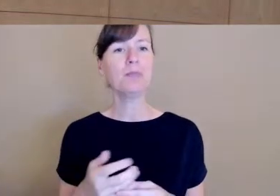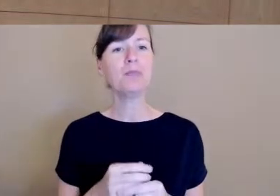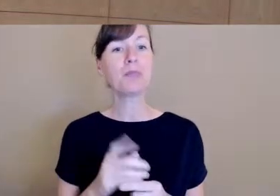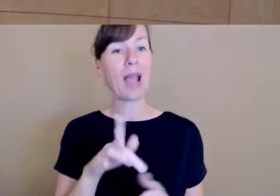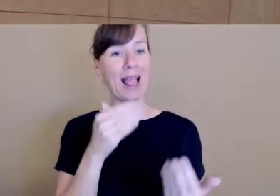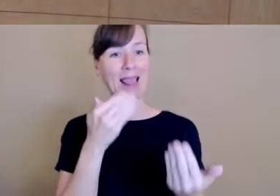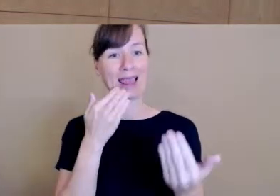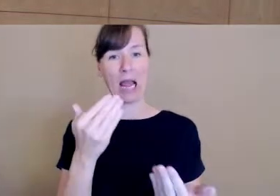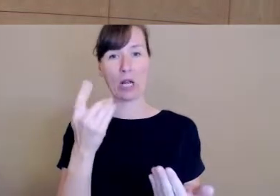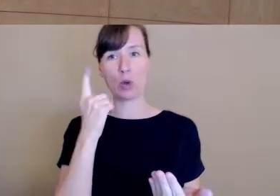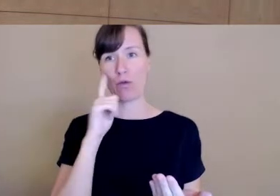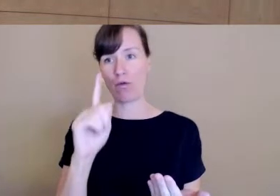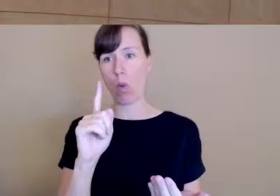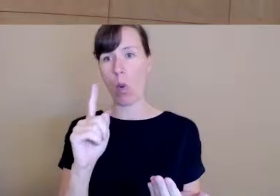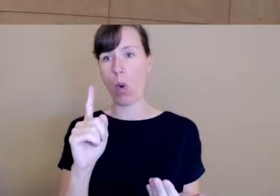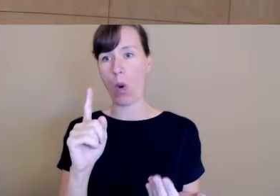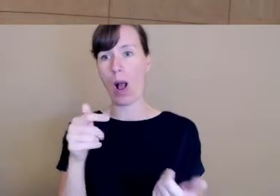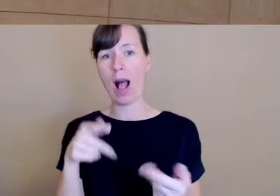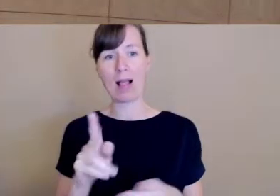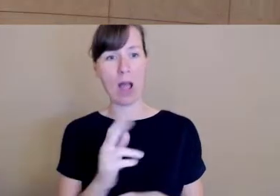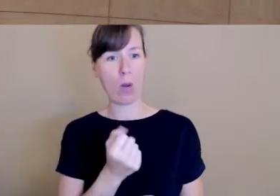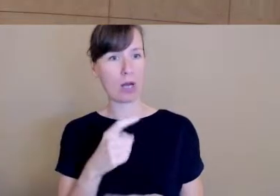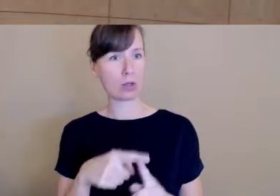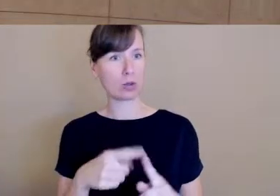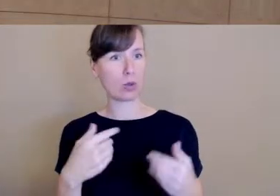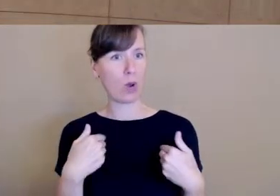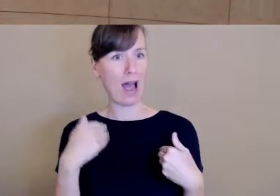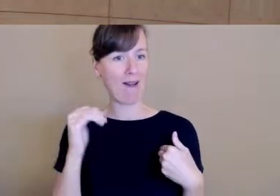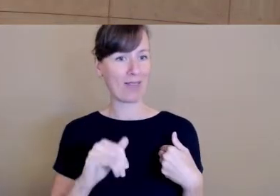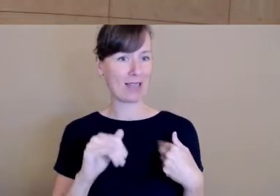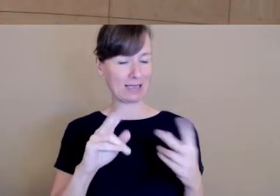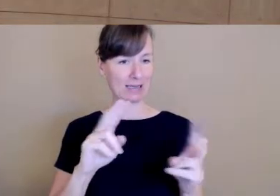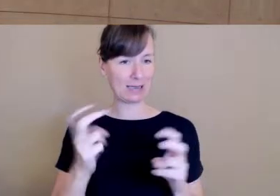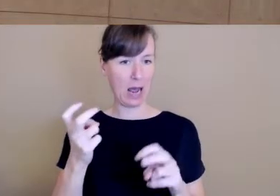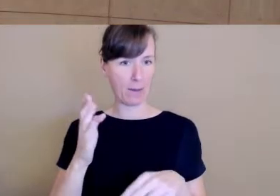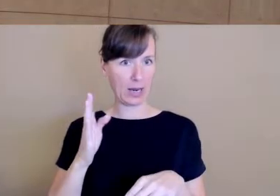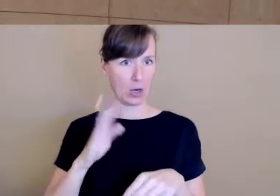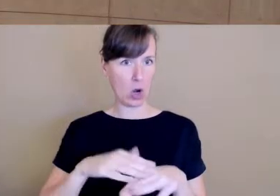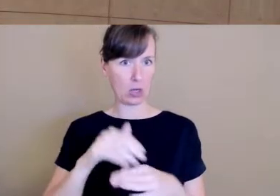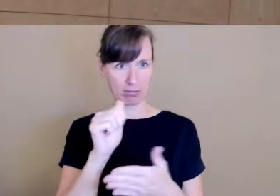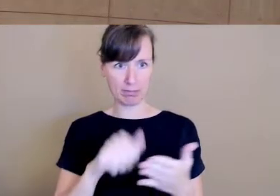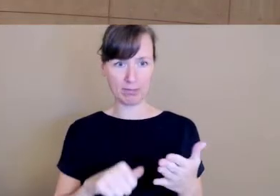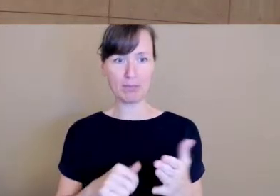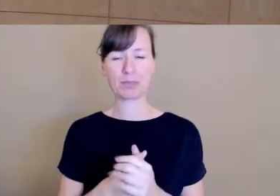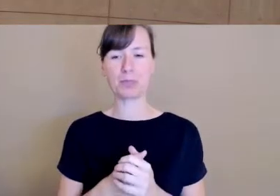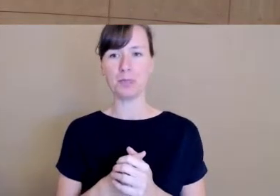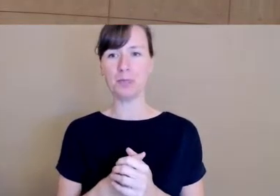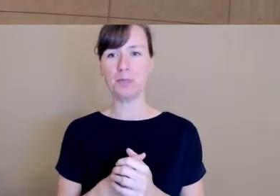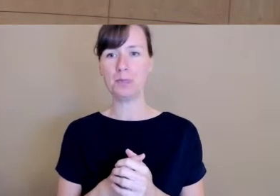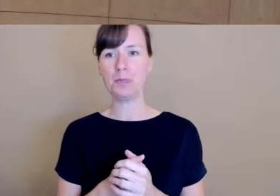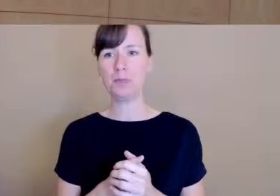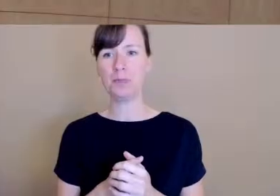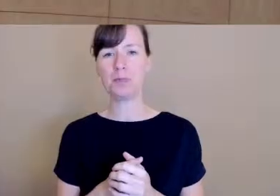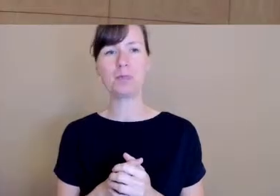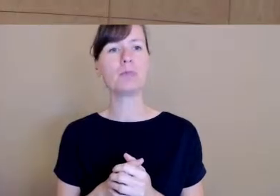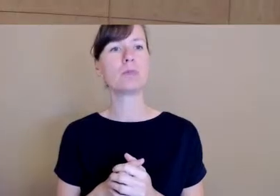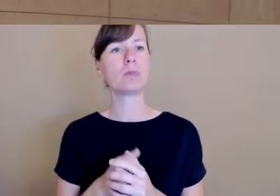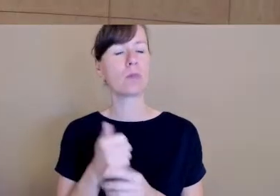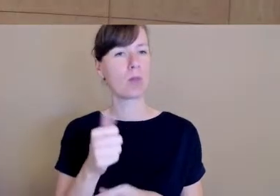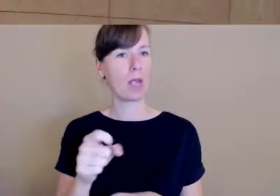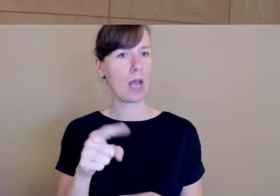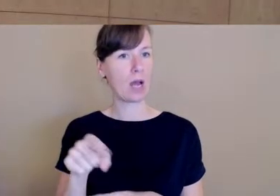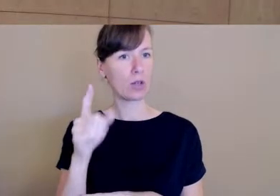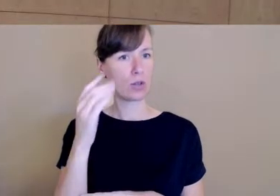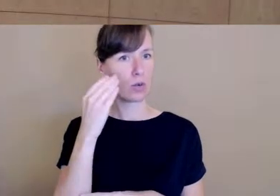regarding allowing us to have this on the floor. As we know, that we have the property at one point was